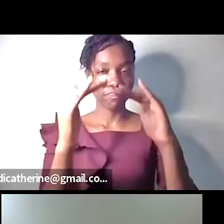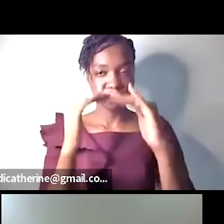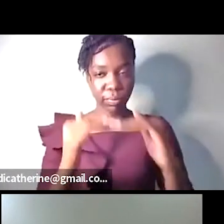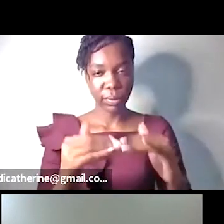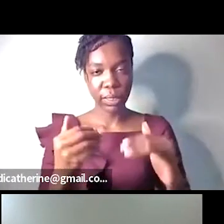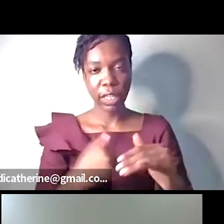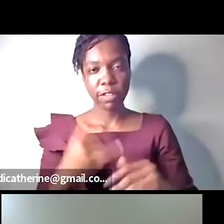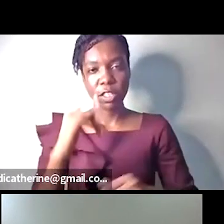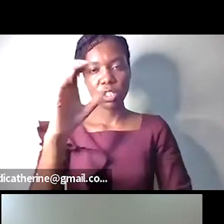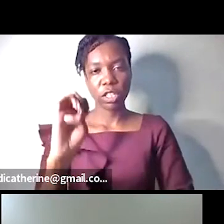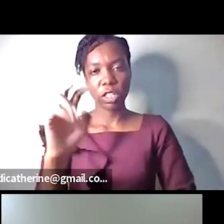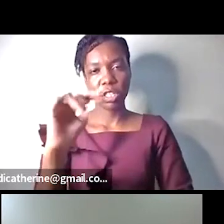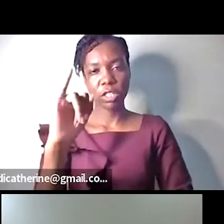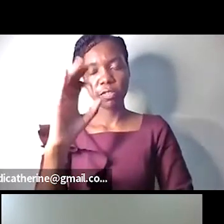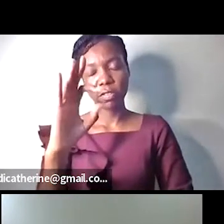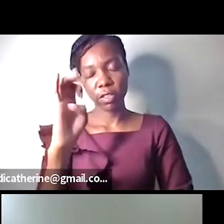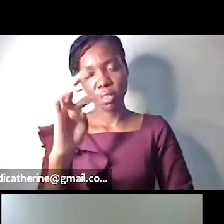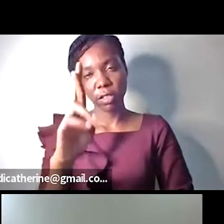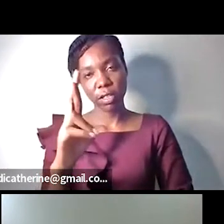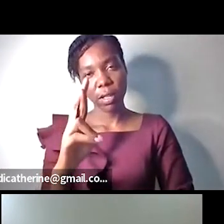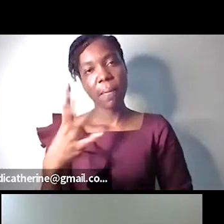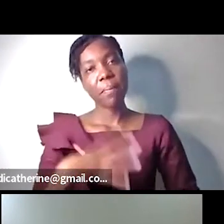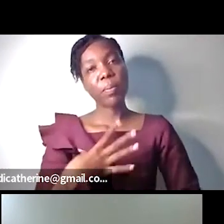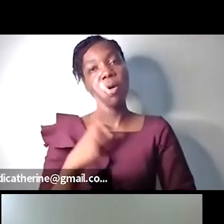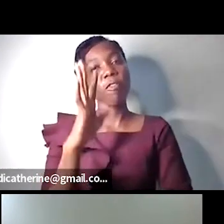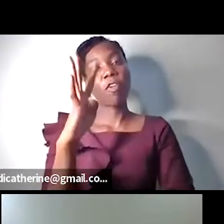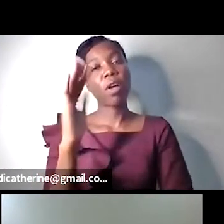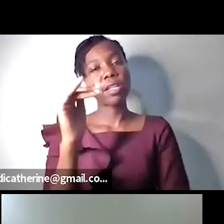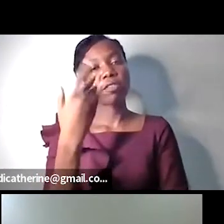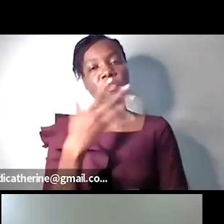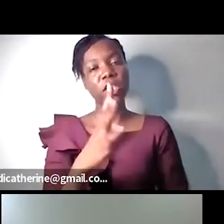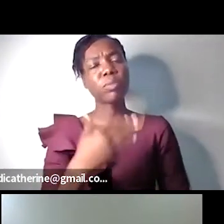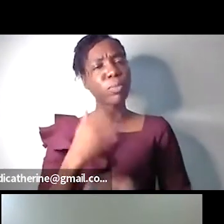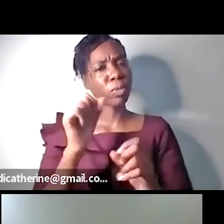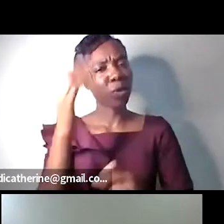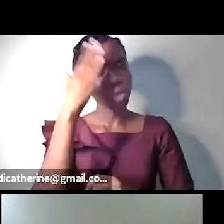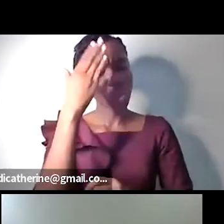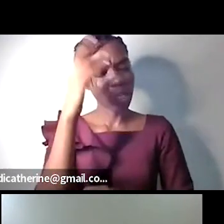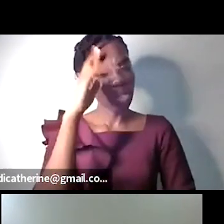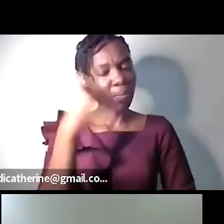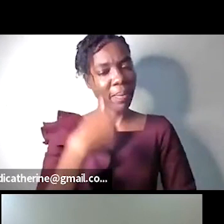Jennifer, there's a question like 4 people have asked, how do I discover my purpose?